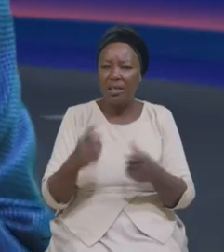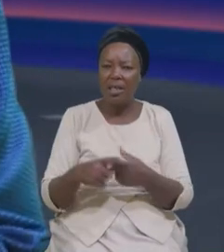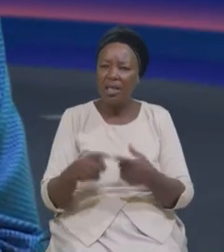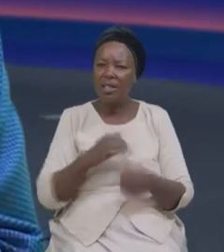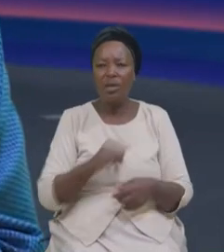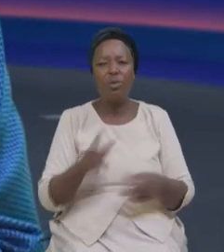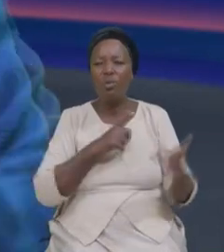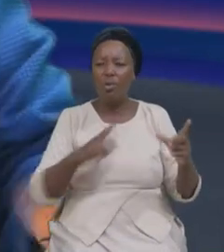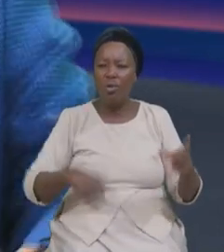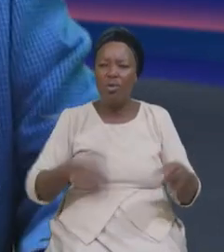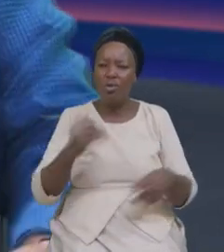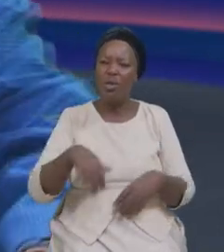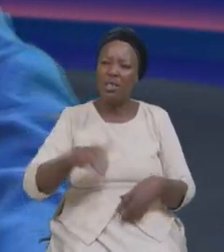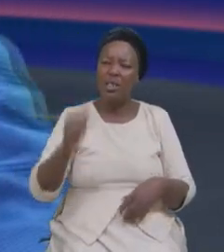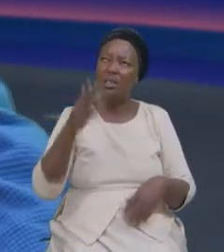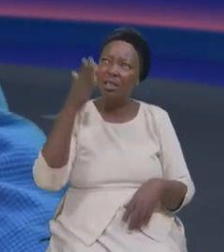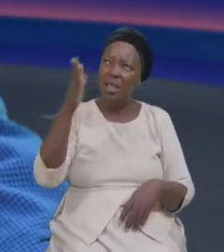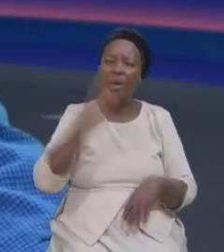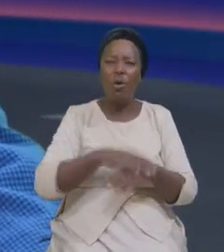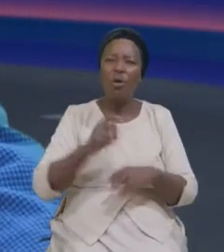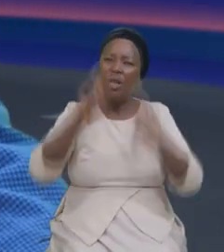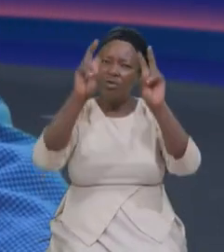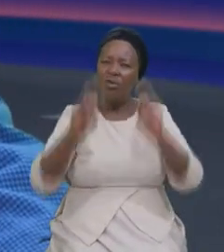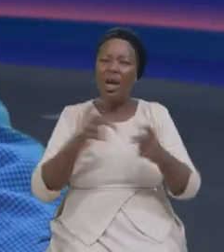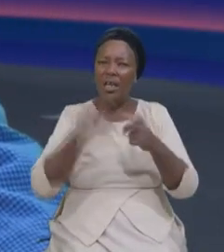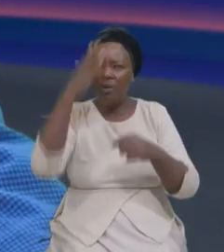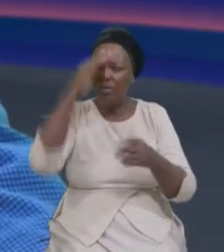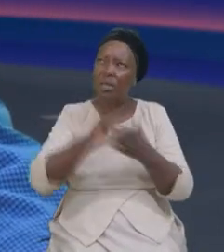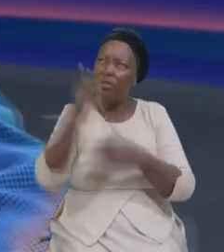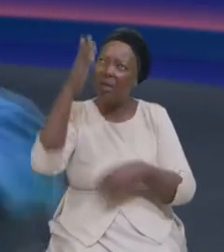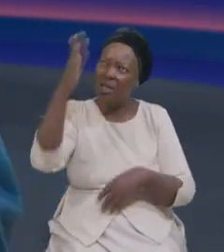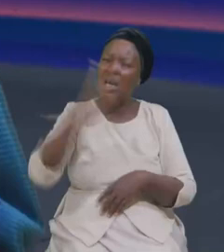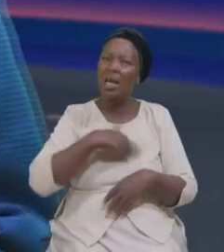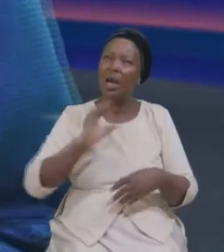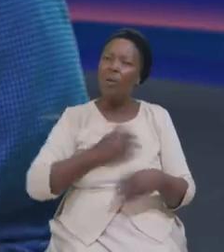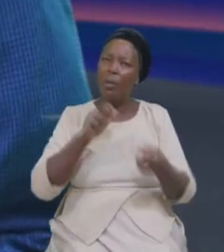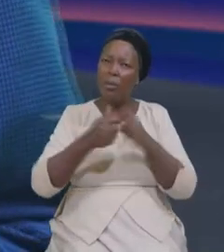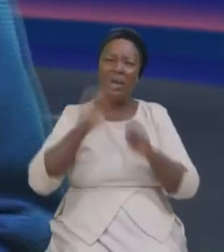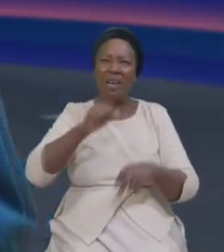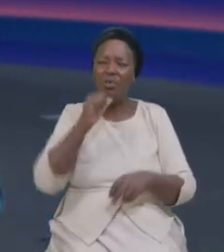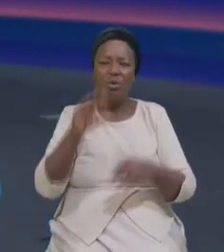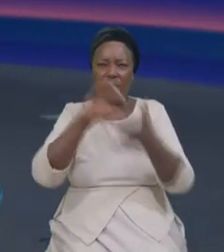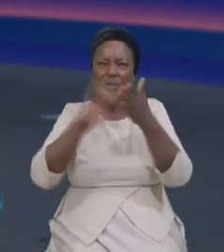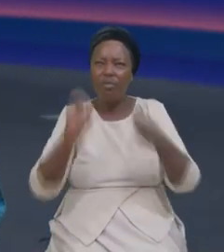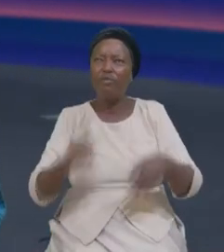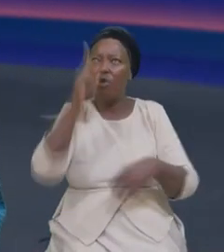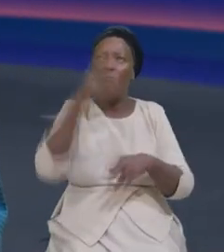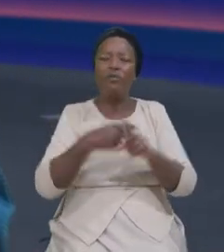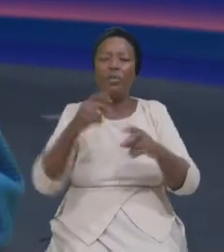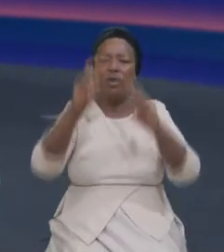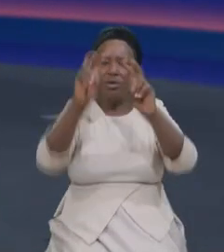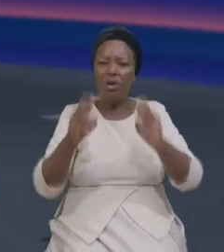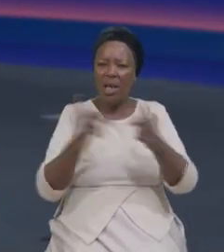the throne. God is still on the throne. Our problems will never shift God from the throne. They were at the midnight of